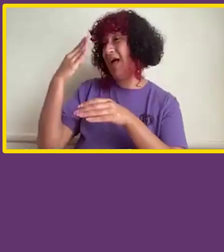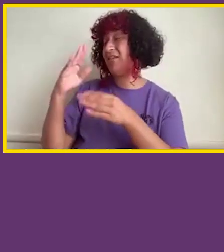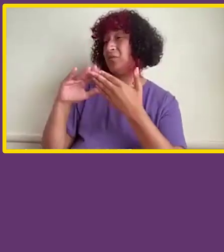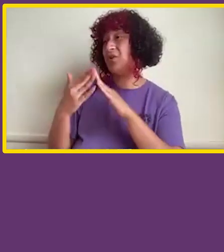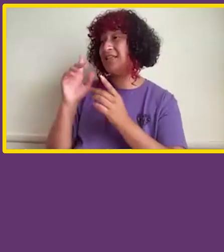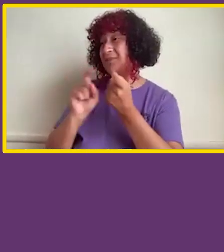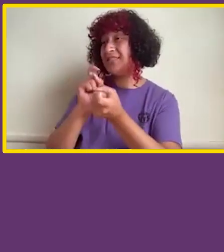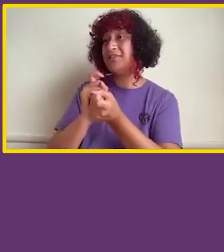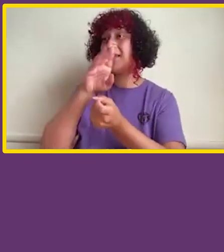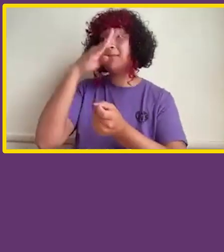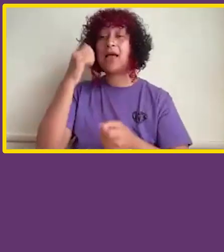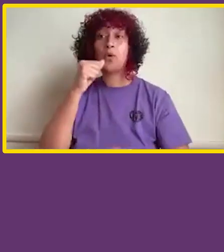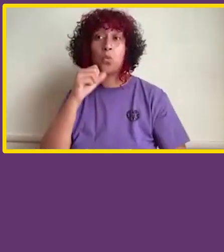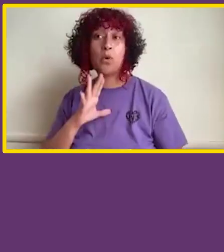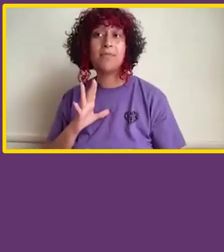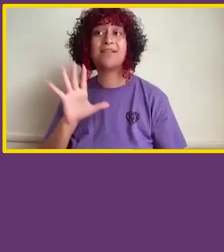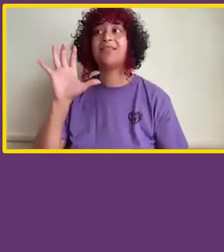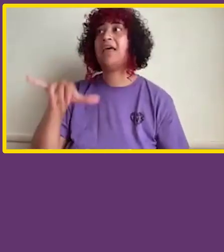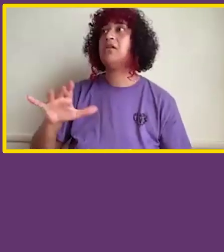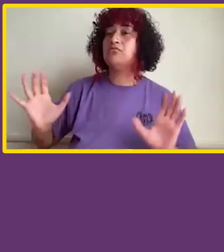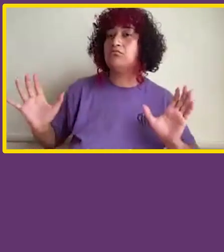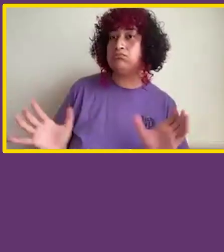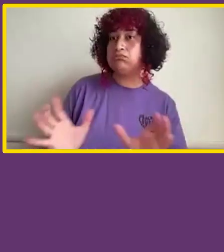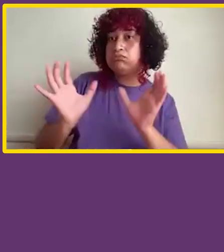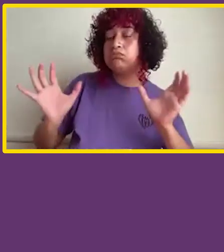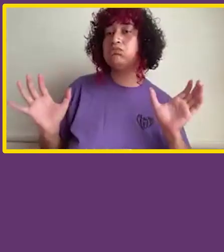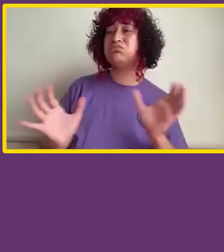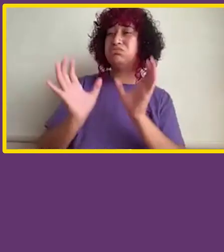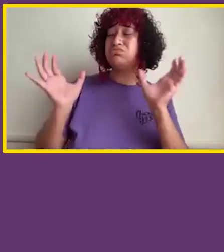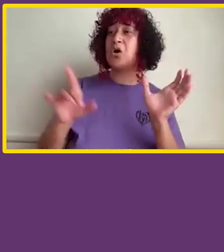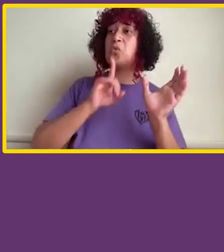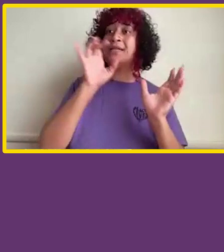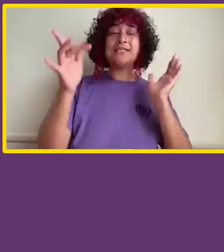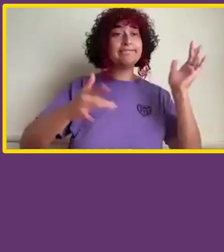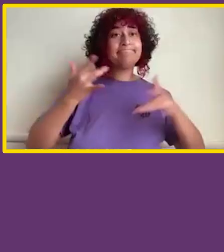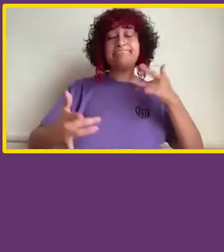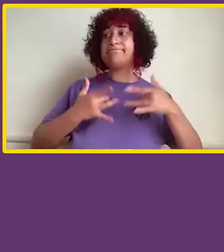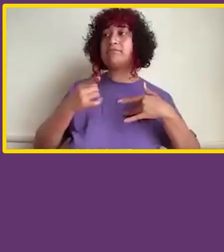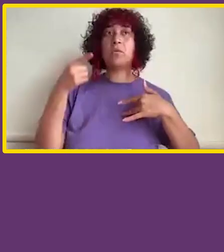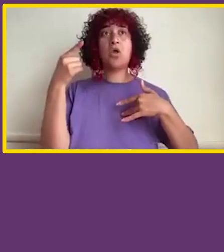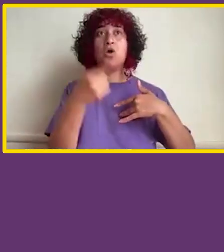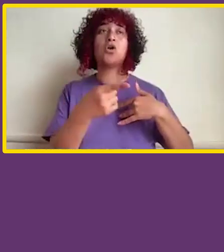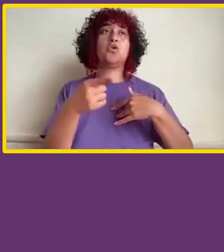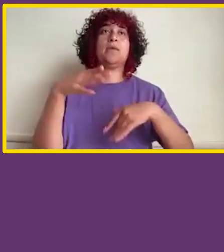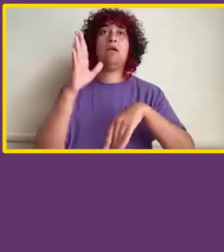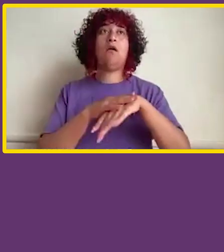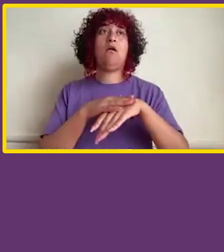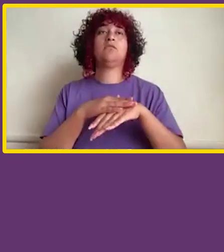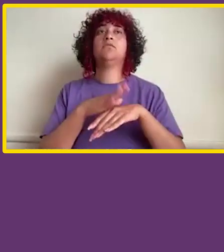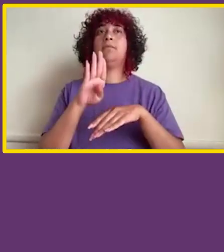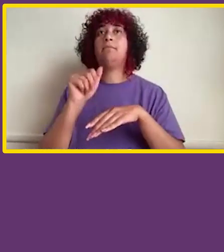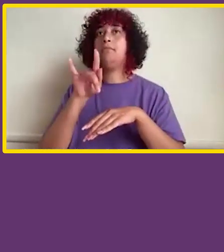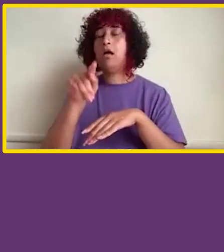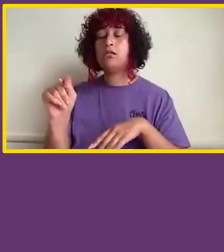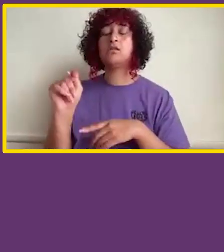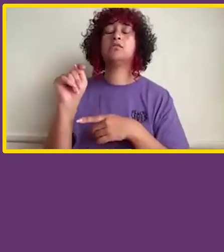specifically Black women that have been very much mobilized and are really energized by her being on the ticket.